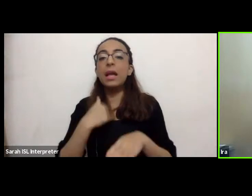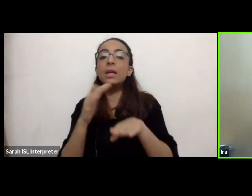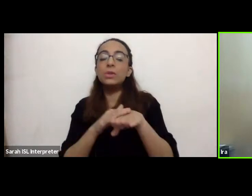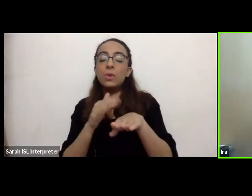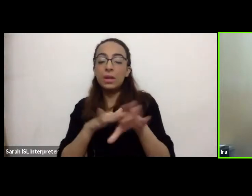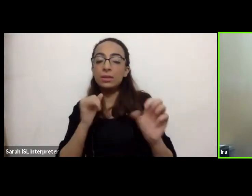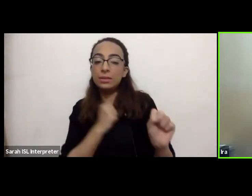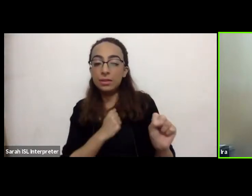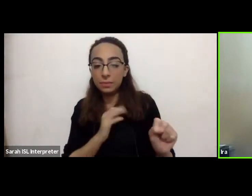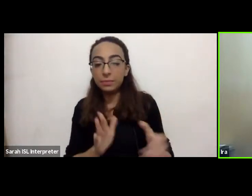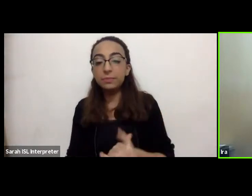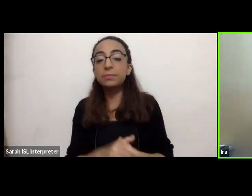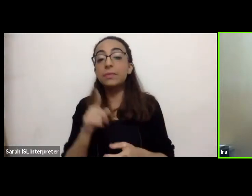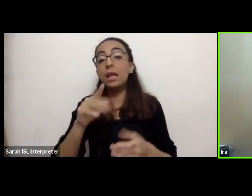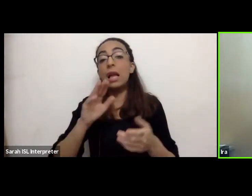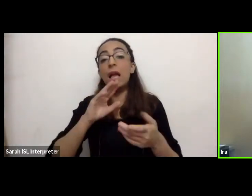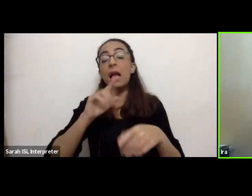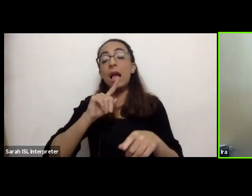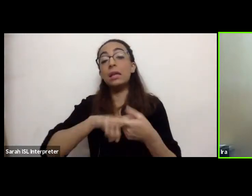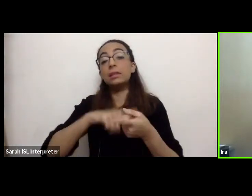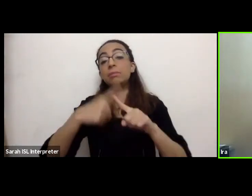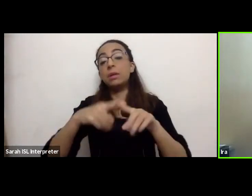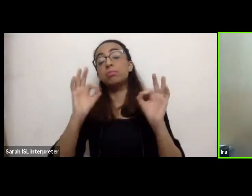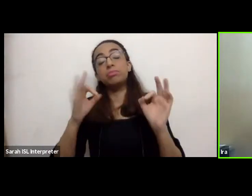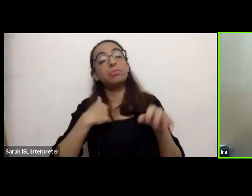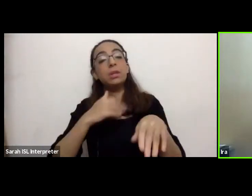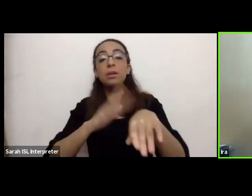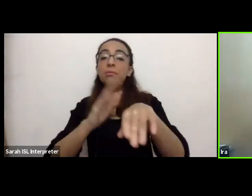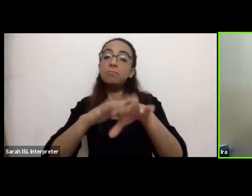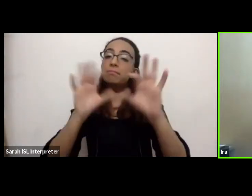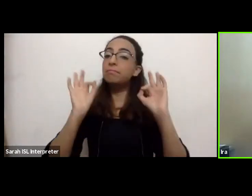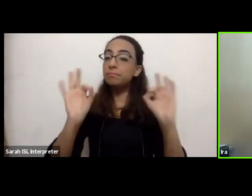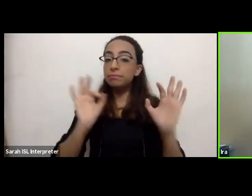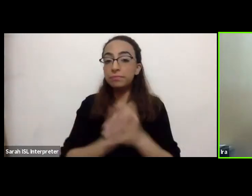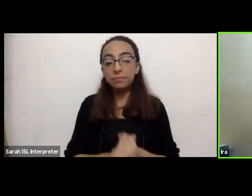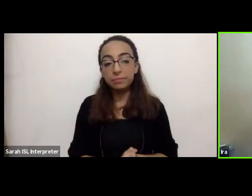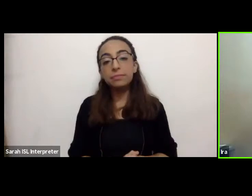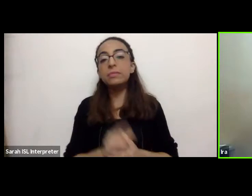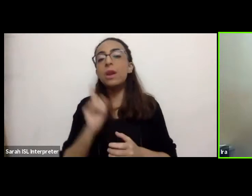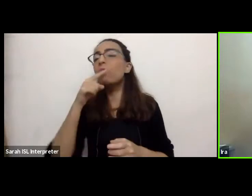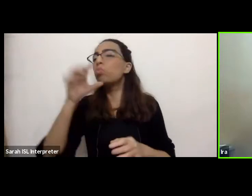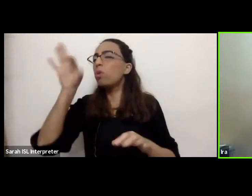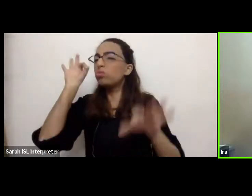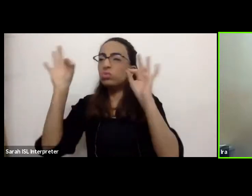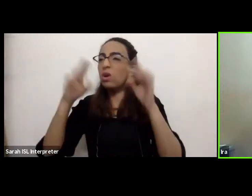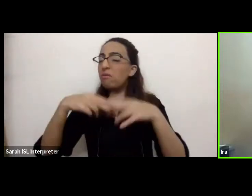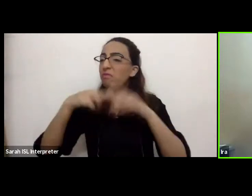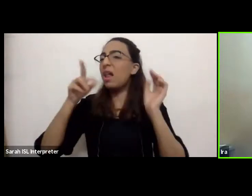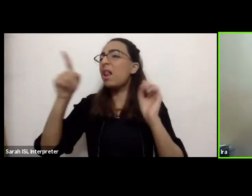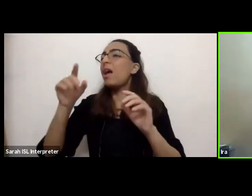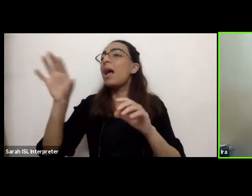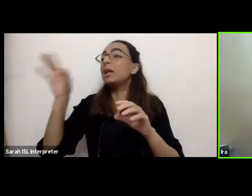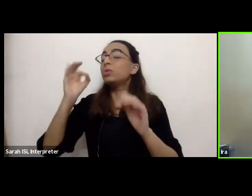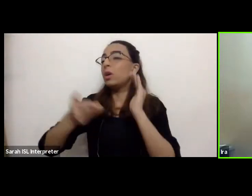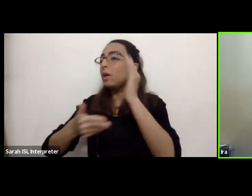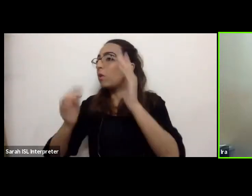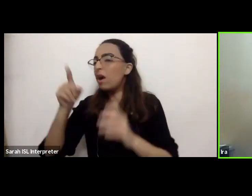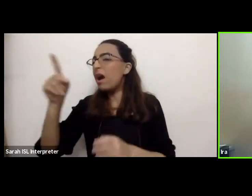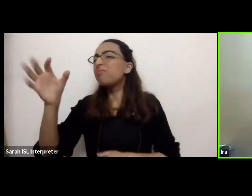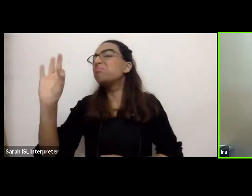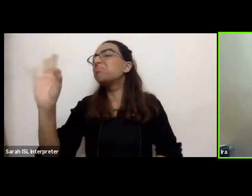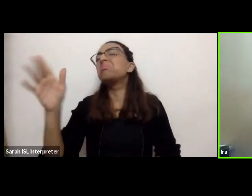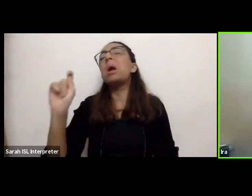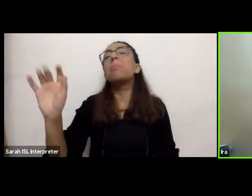It was a wonderful experience, and the people who did not get selected, it's not that they weren't good enough. It's